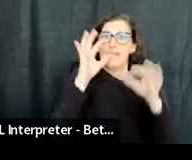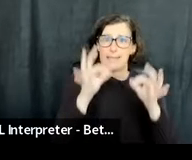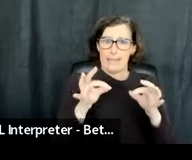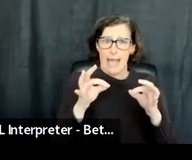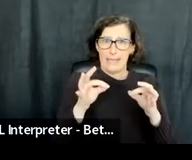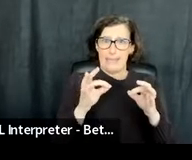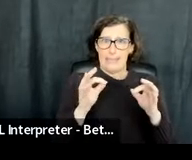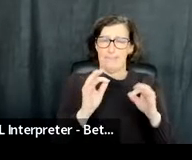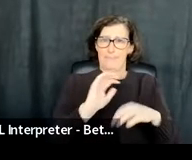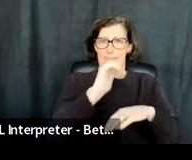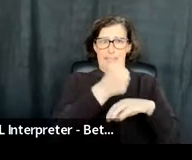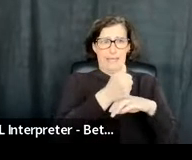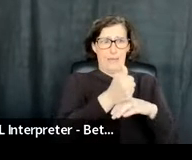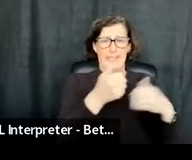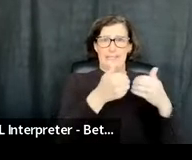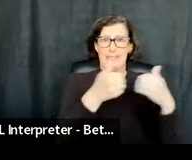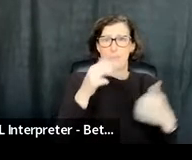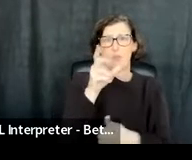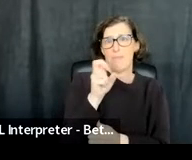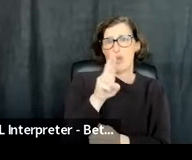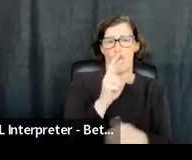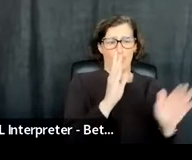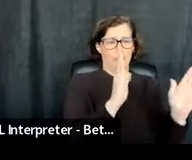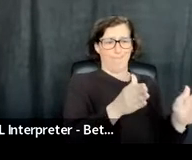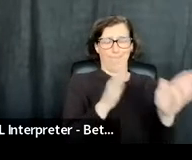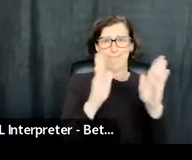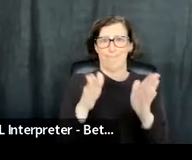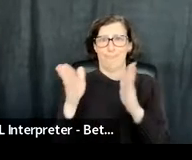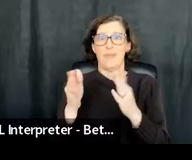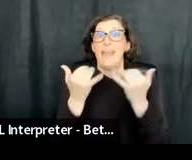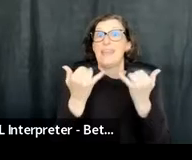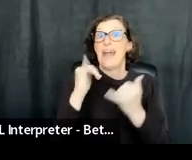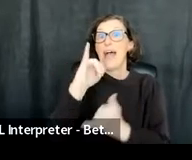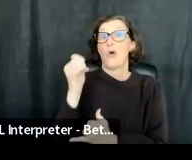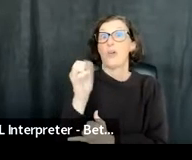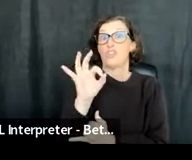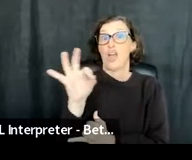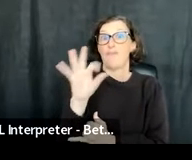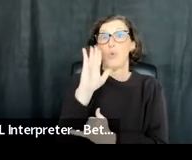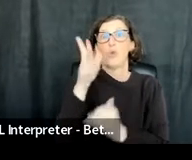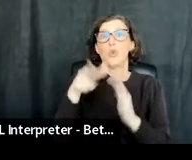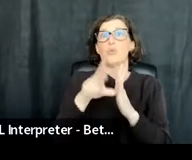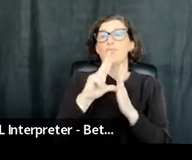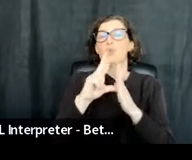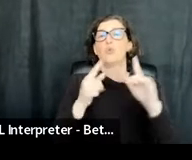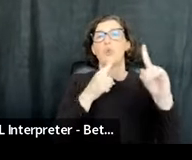into several webinars. I'm going to turn it over to Jeff now to review our presentation goals.